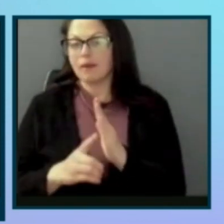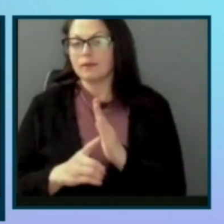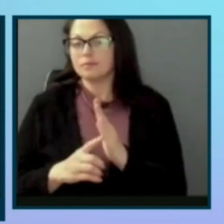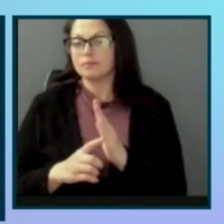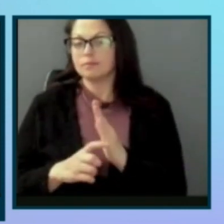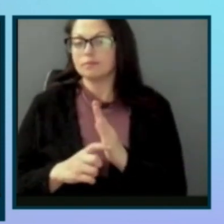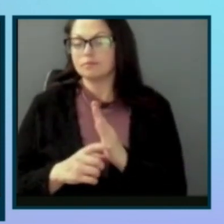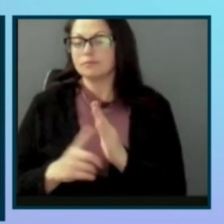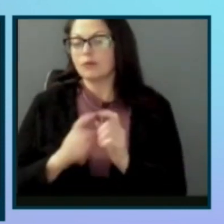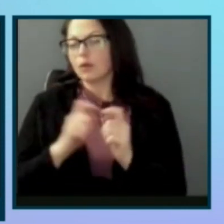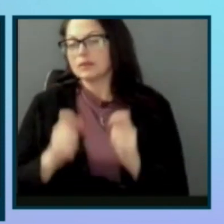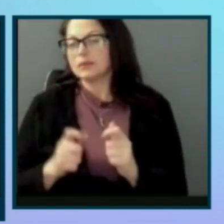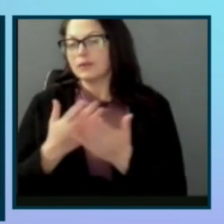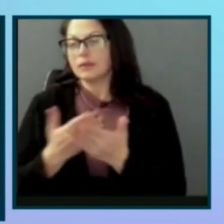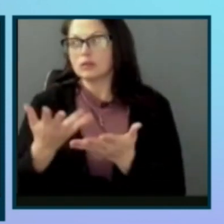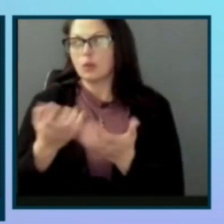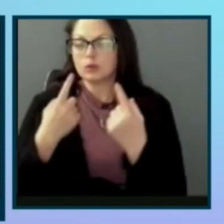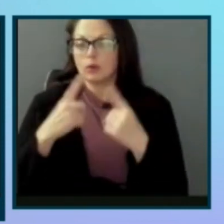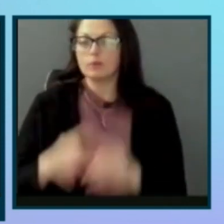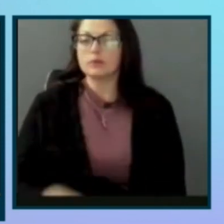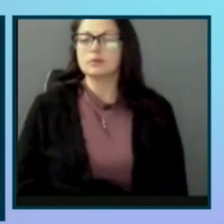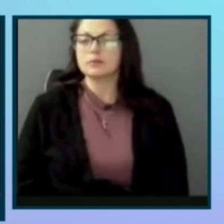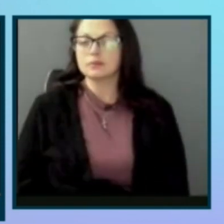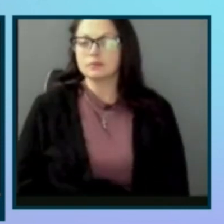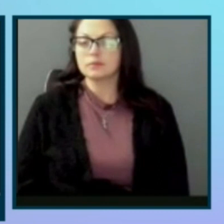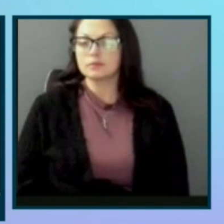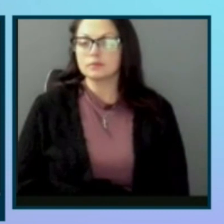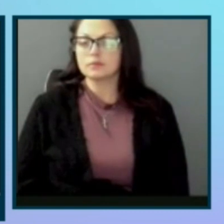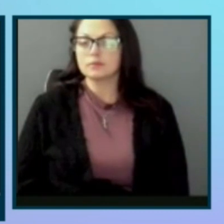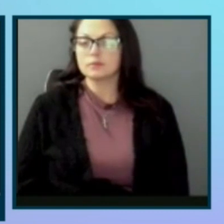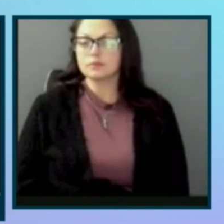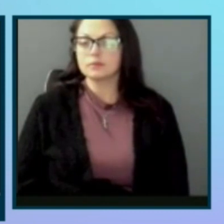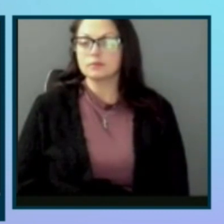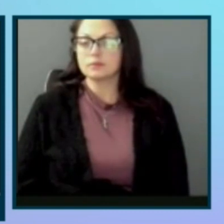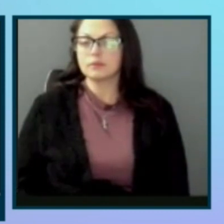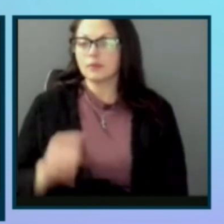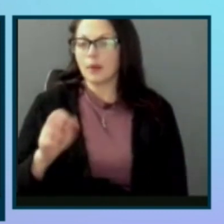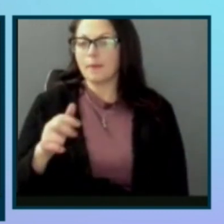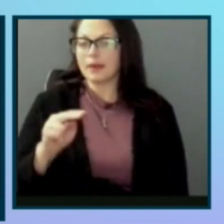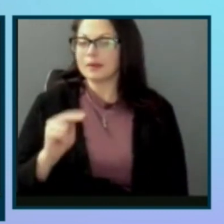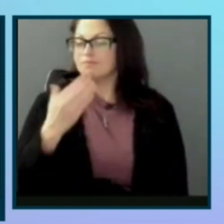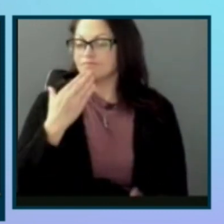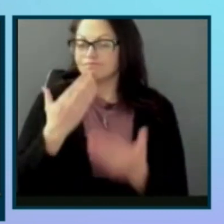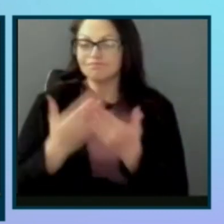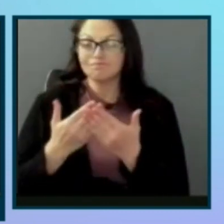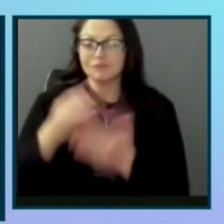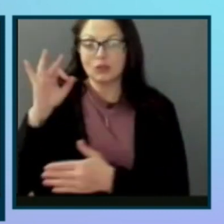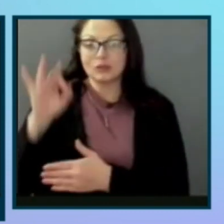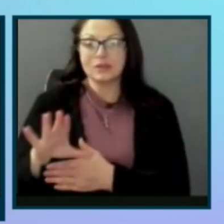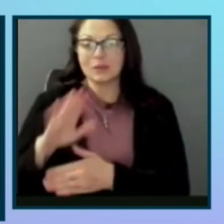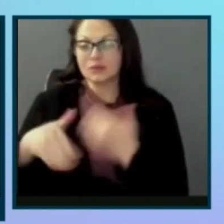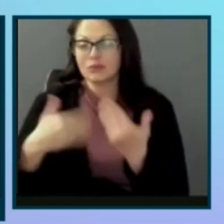the specific things you're wanting to accomplish. A great seed to plant for all the accessibility leaders out